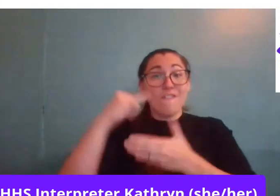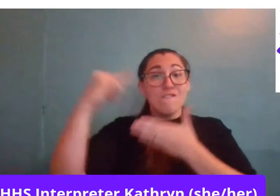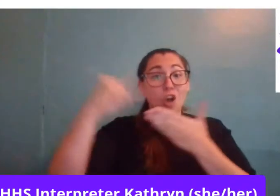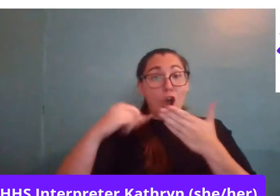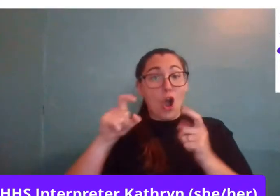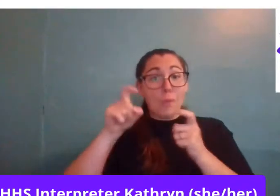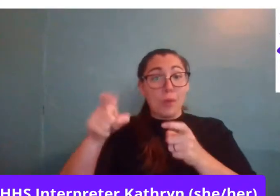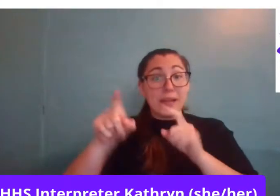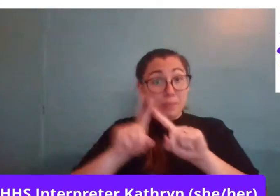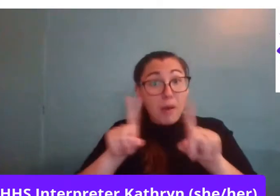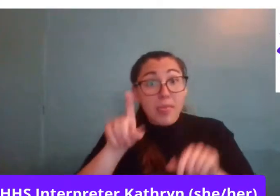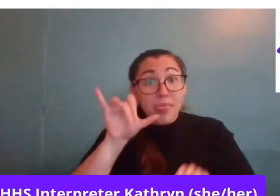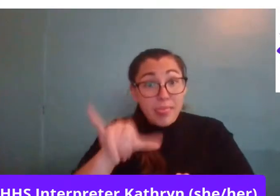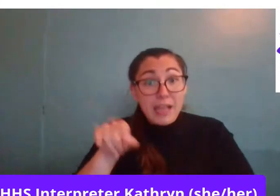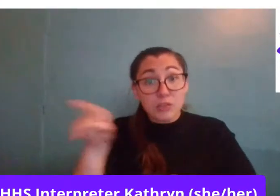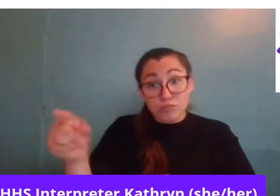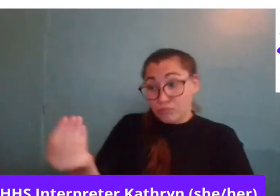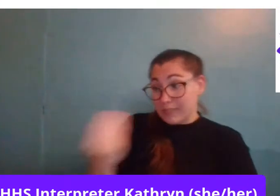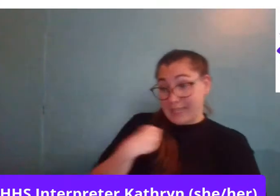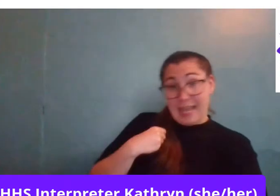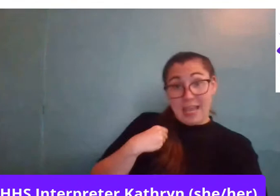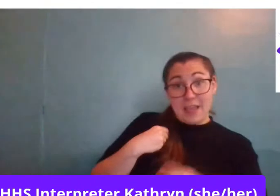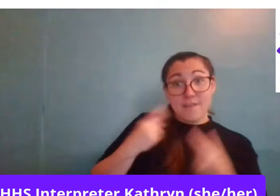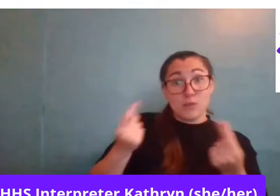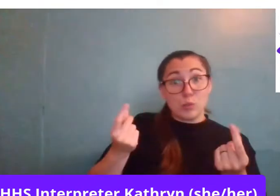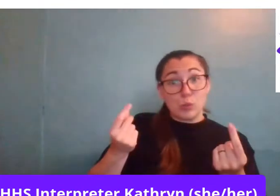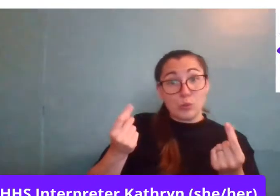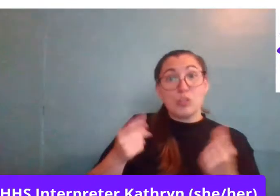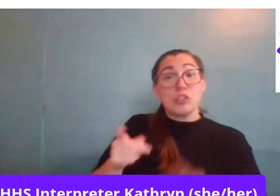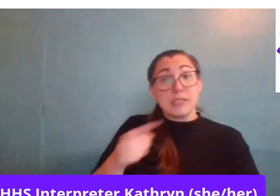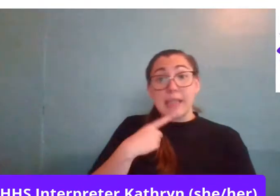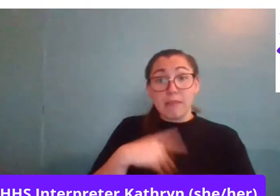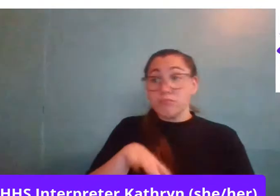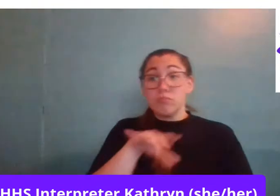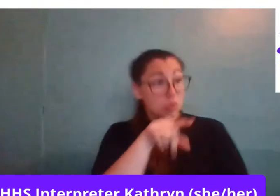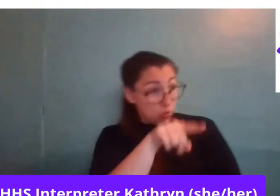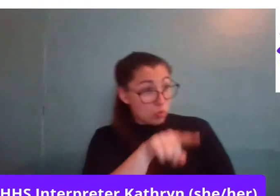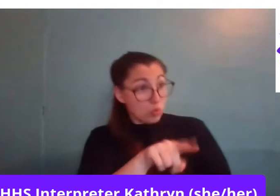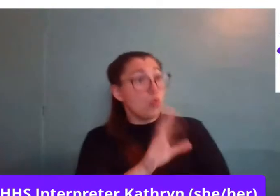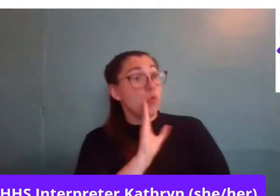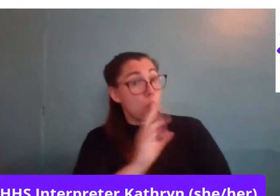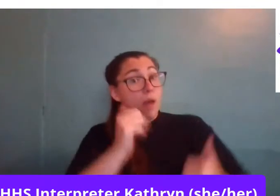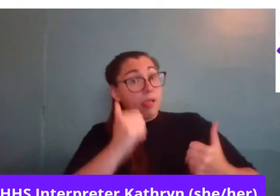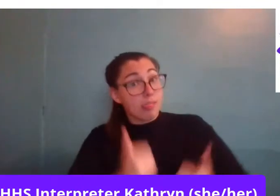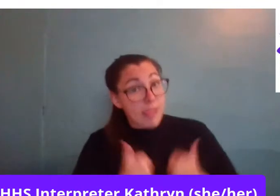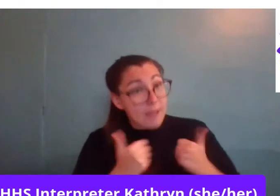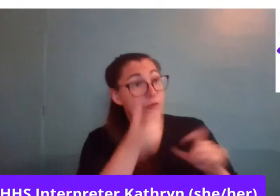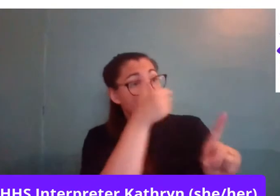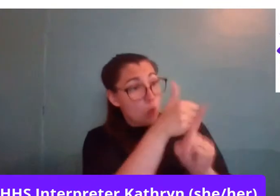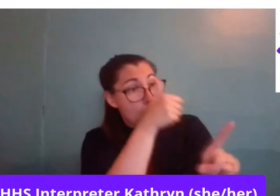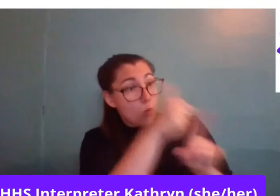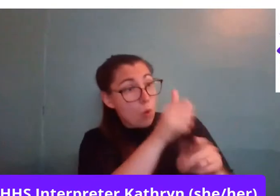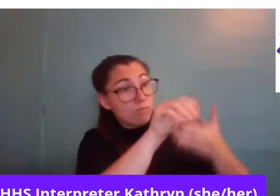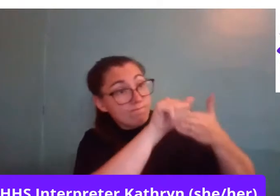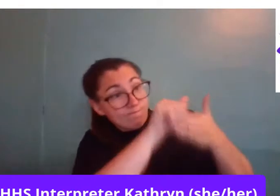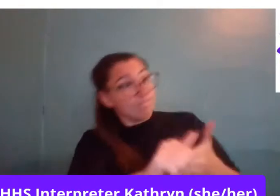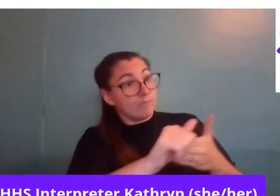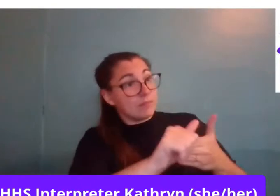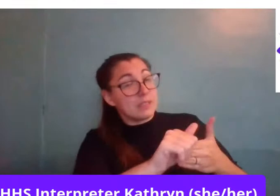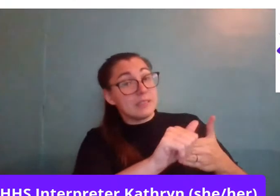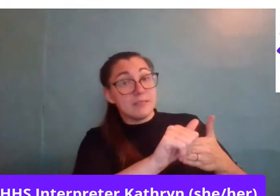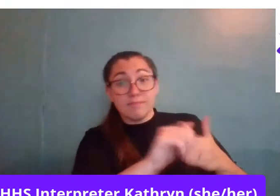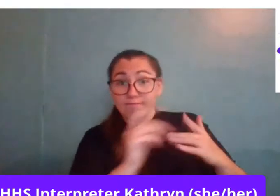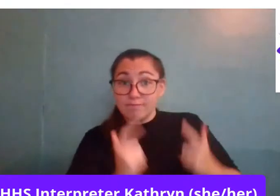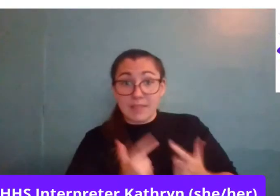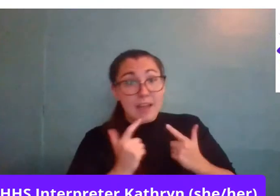she gave me to do. She said, "You are going to live your own self-directed life, and what you're